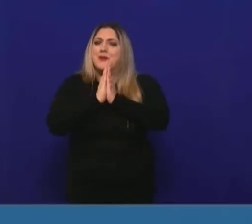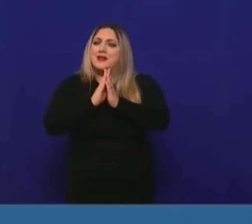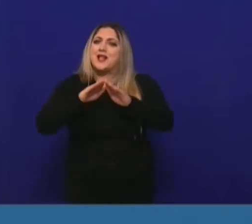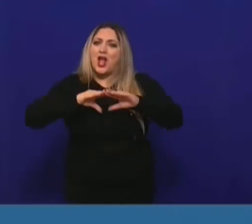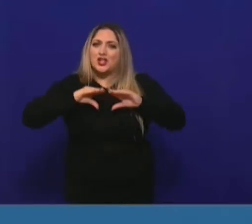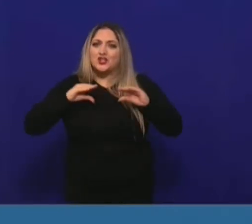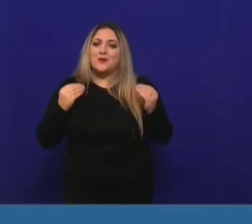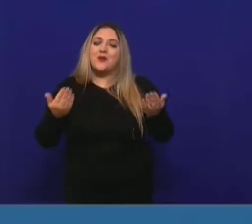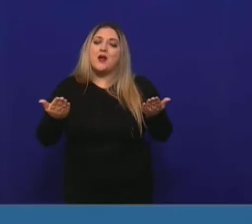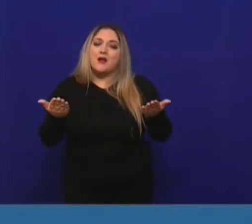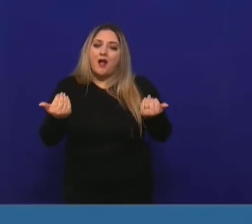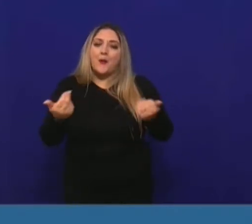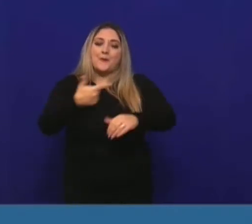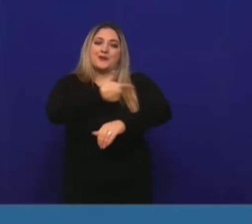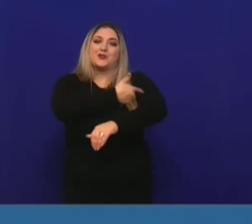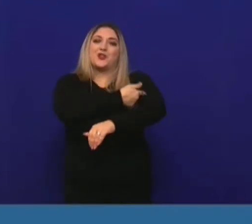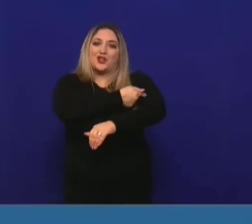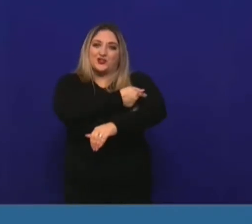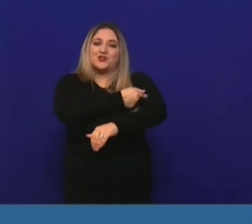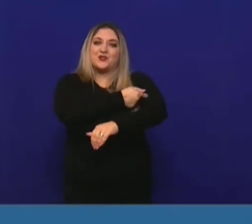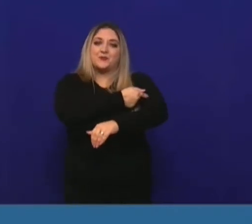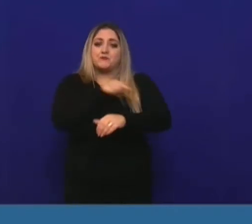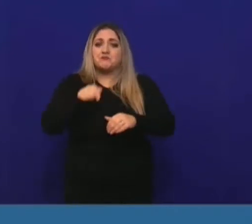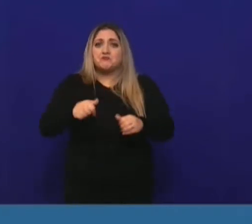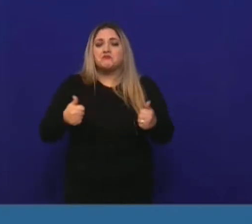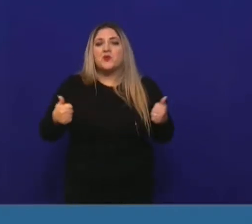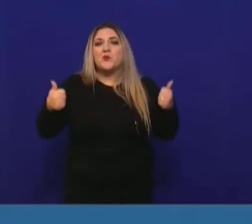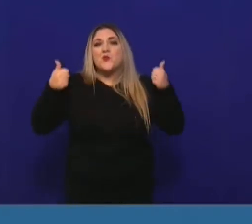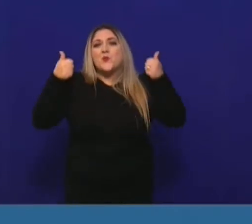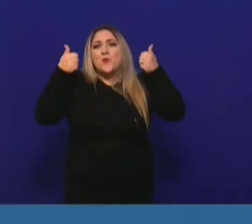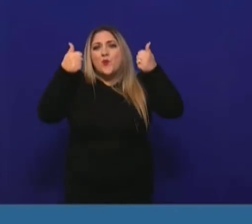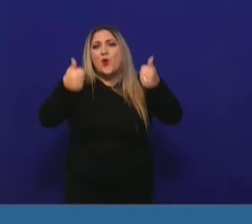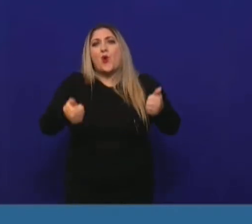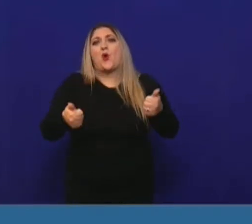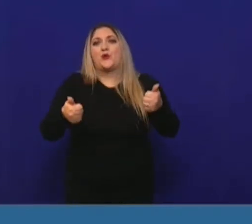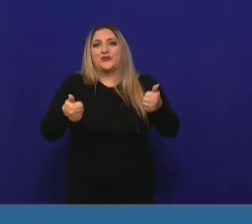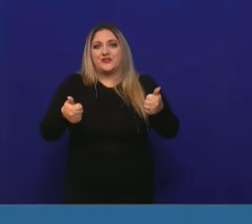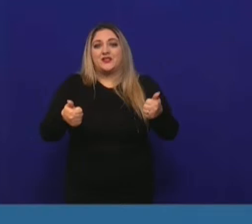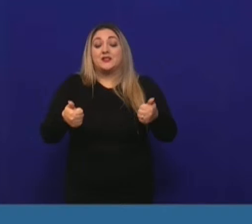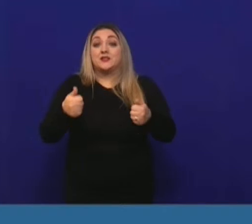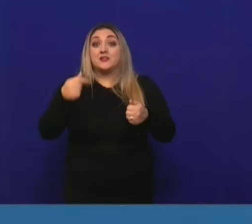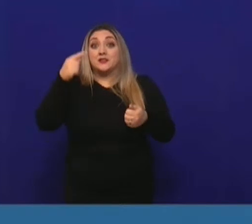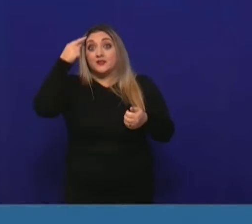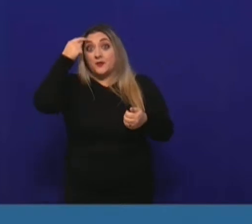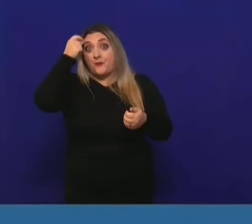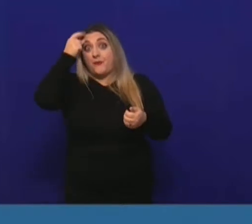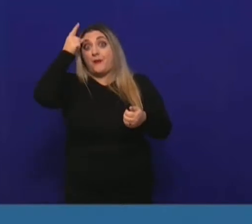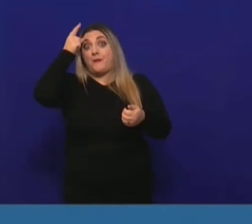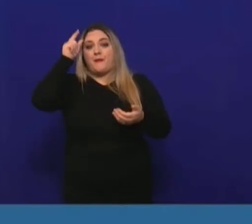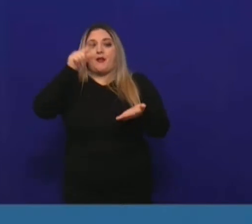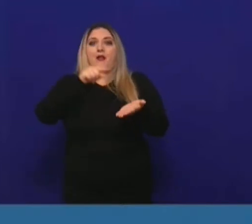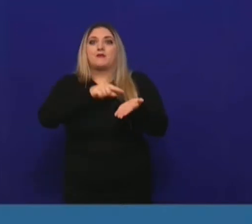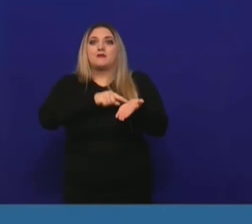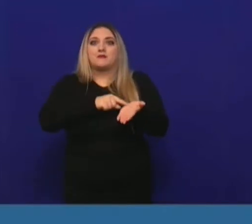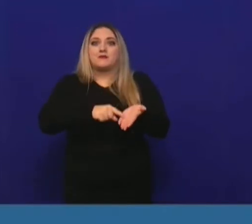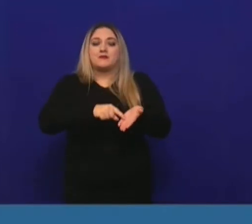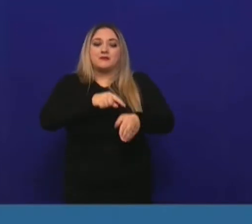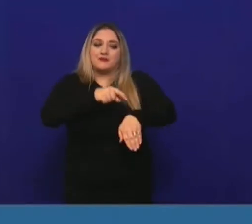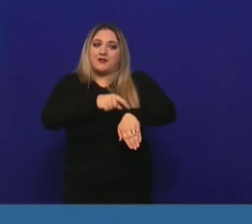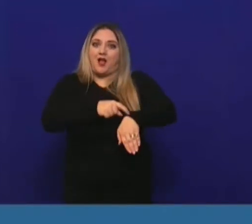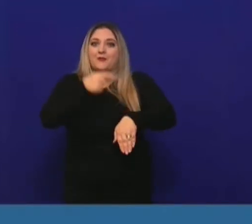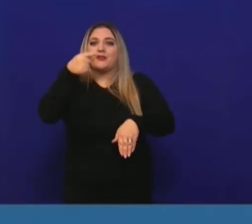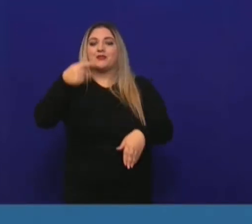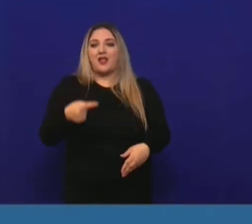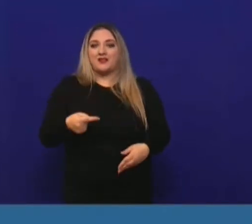come and get vaccinated, and it is very important that you stick to the date and the time that we give you.